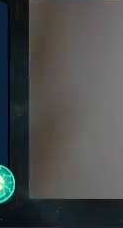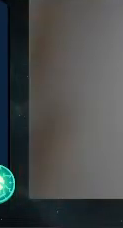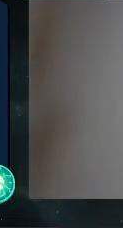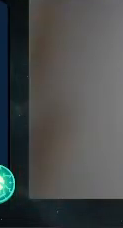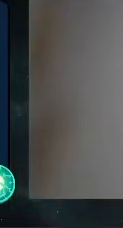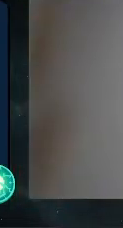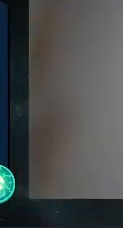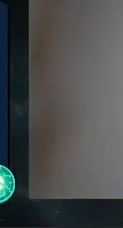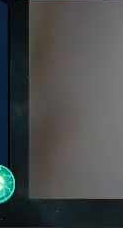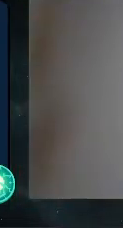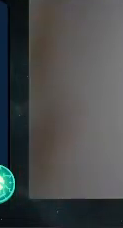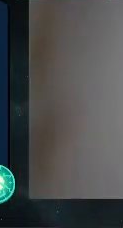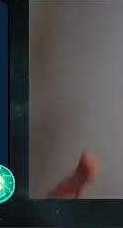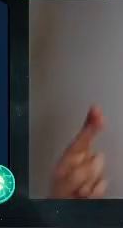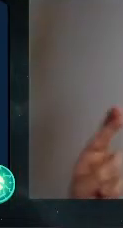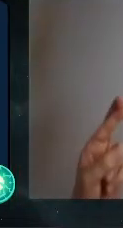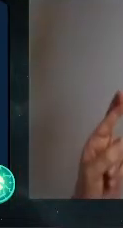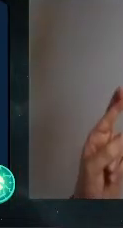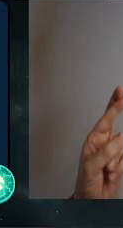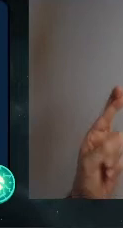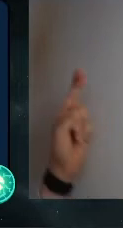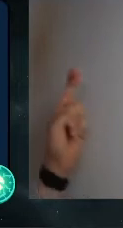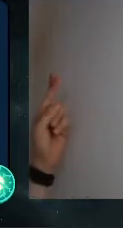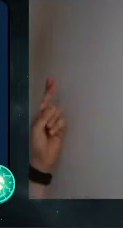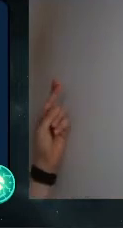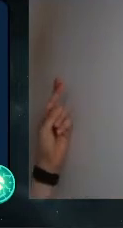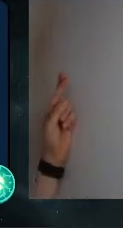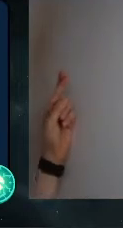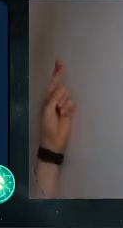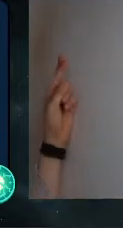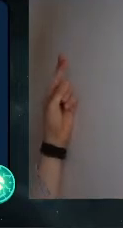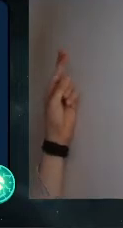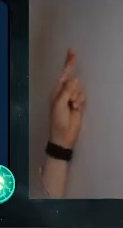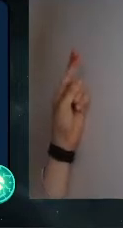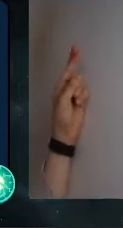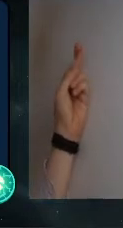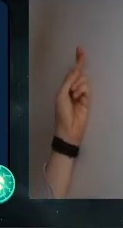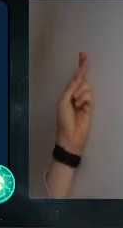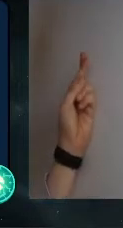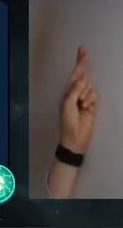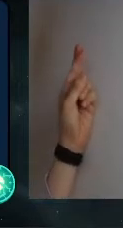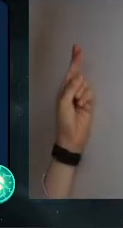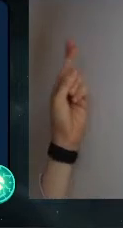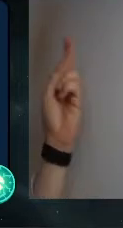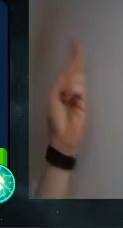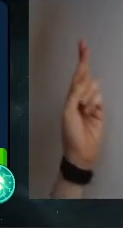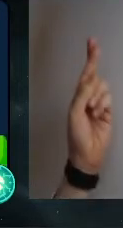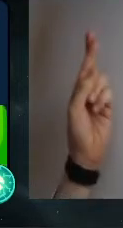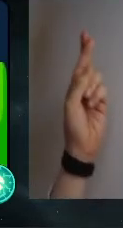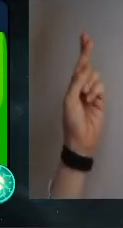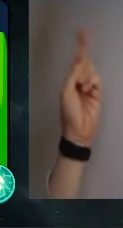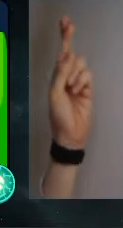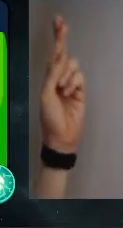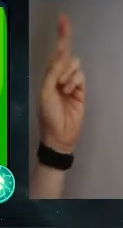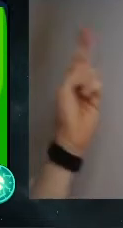on until you see the letter being identified. Try using instead your left hand because the camera might be